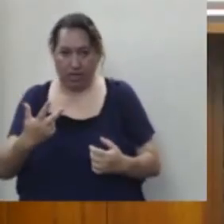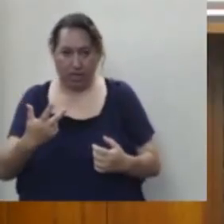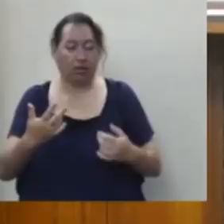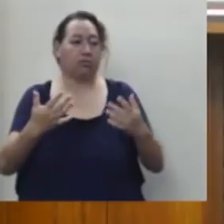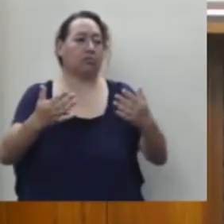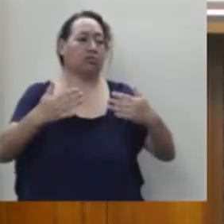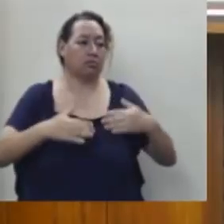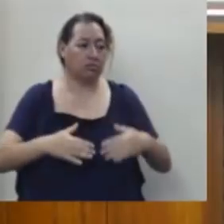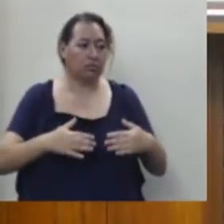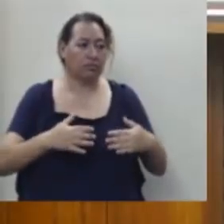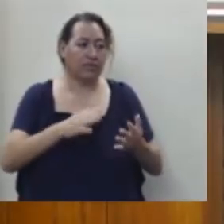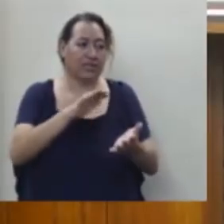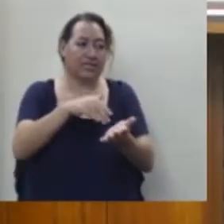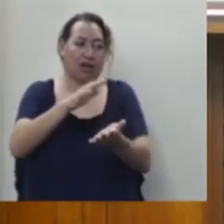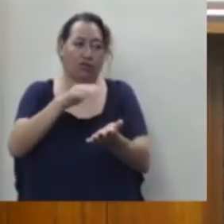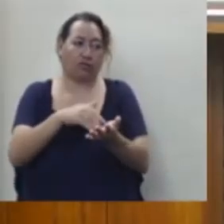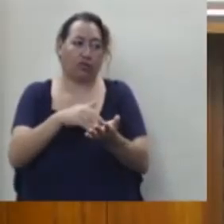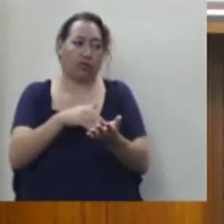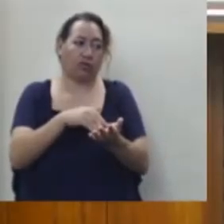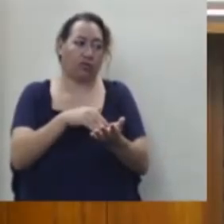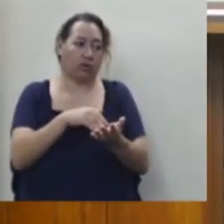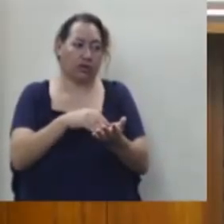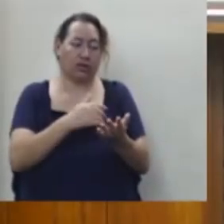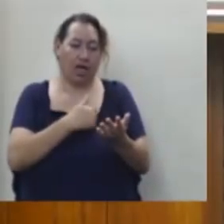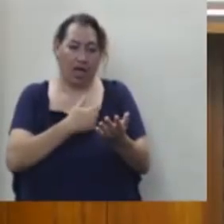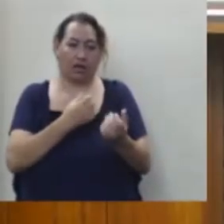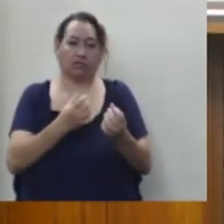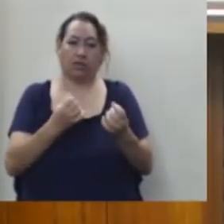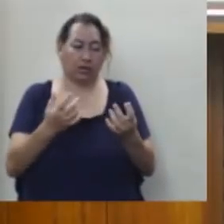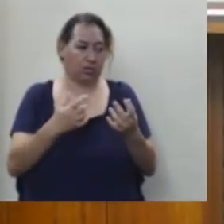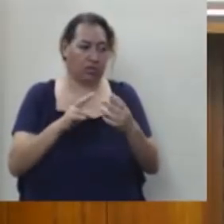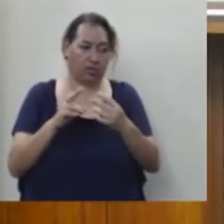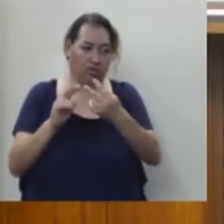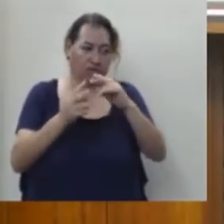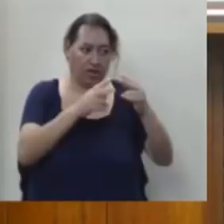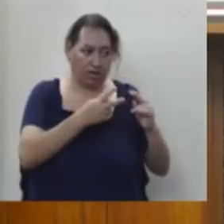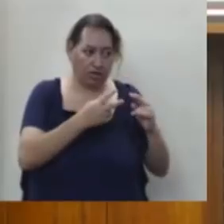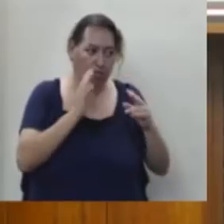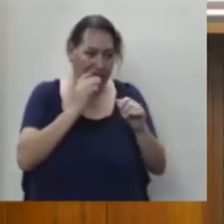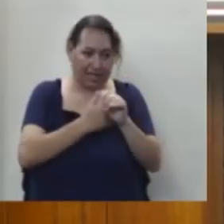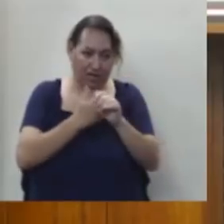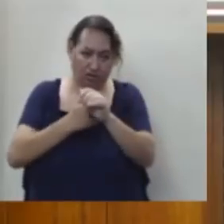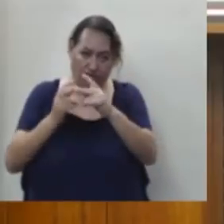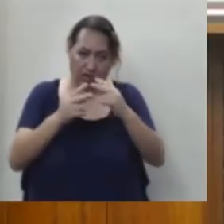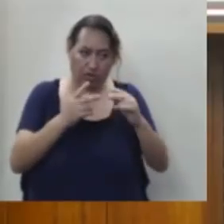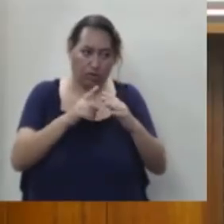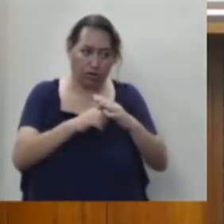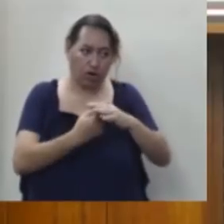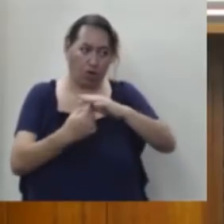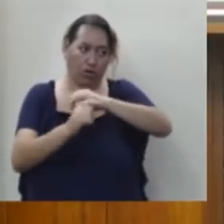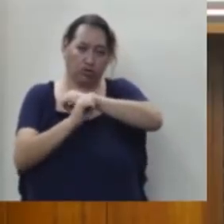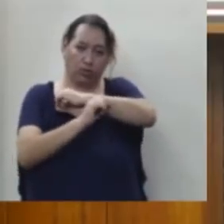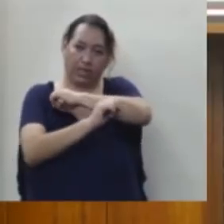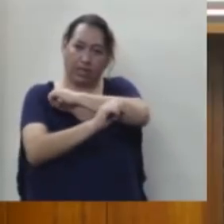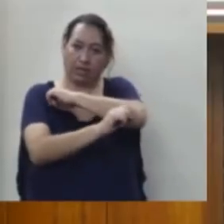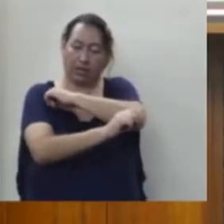central region of the island, which is comprised of multiple villages, and we'll go into each one, Stephanie, starting with Tamuning. So when we click Tamuning,